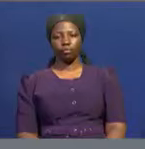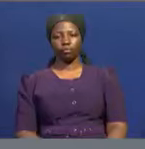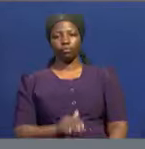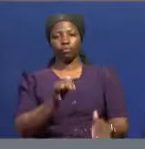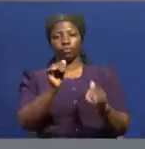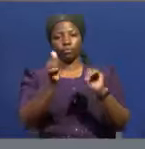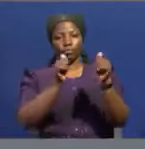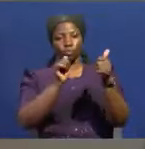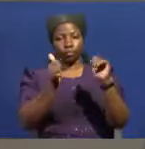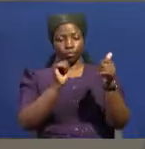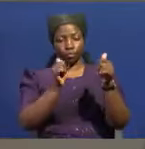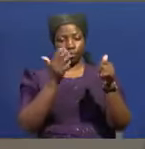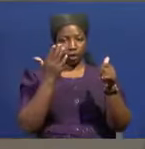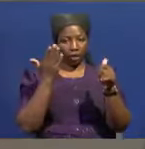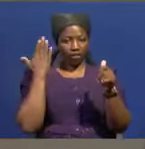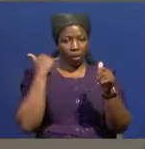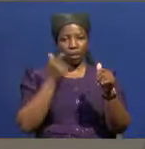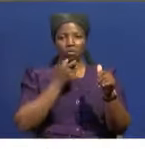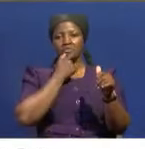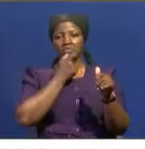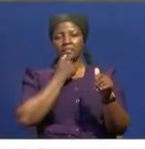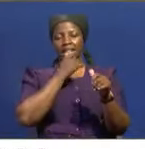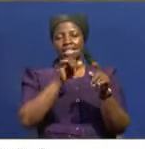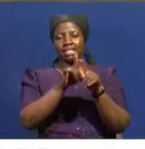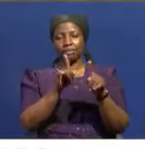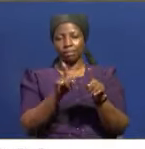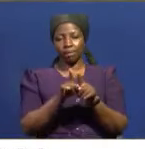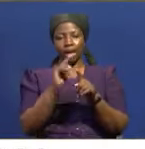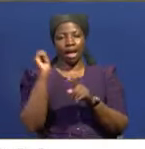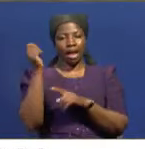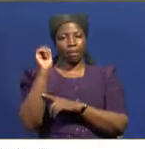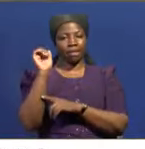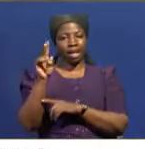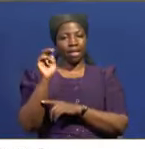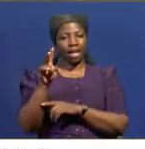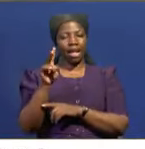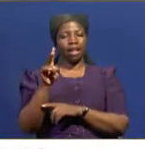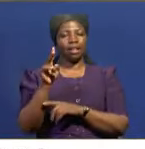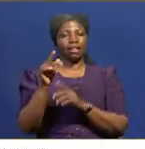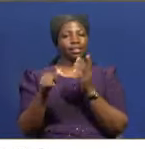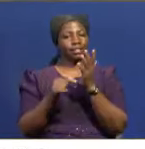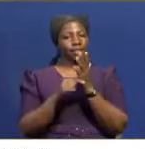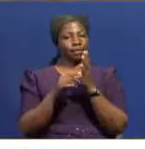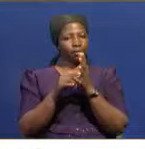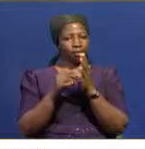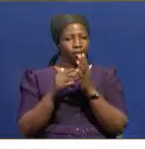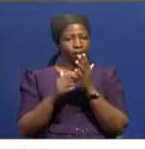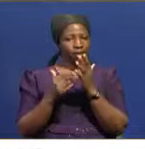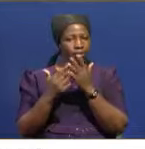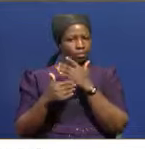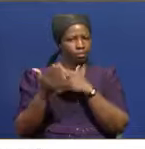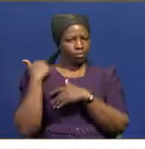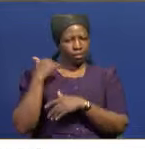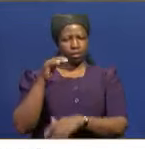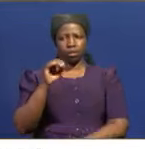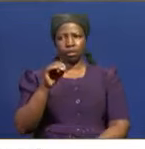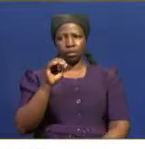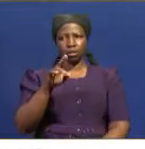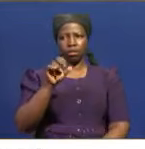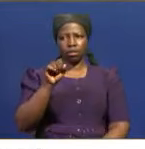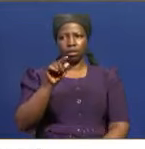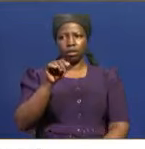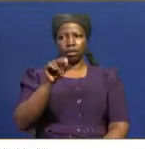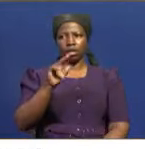And in sports, the late former Gor Mahia and Harambee Stars legend Austin Oduor will be given a befitting send-off on the 9th of